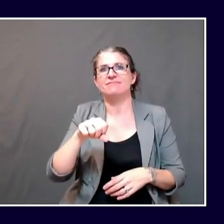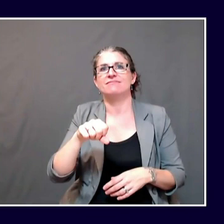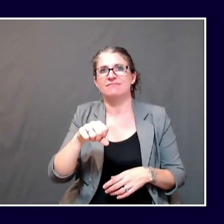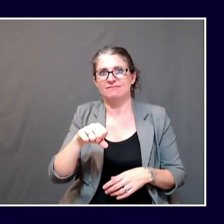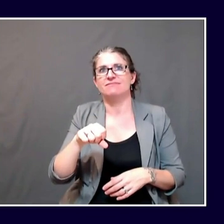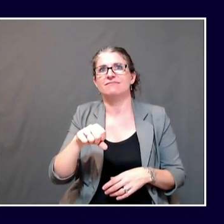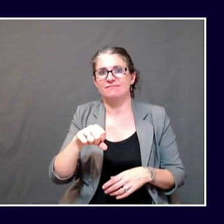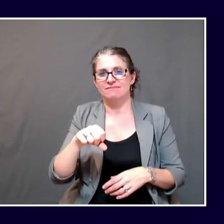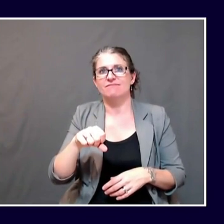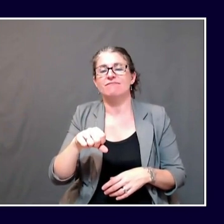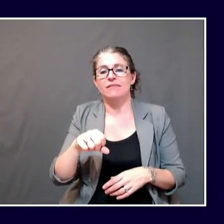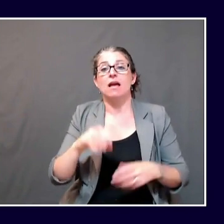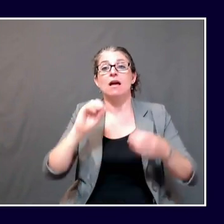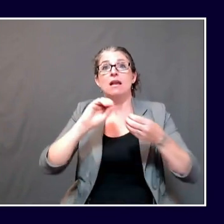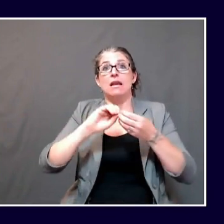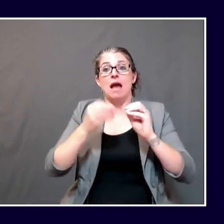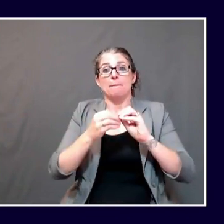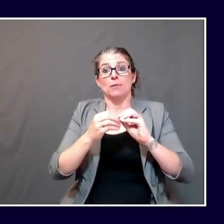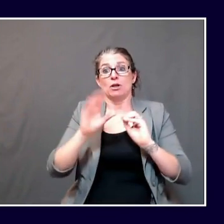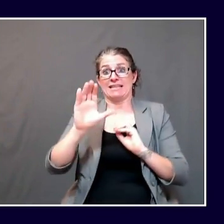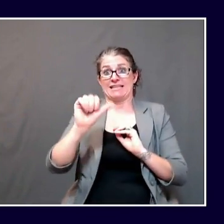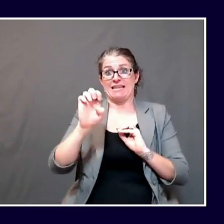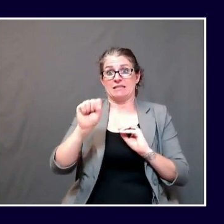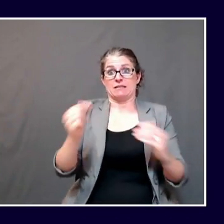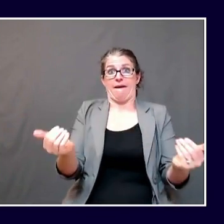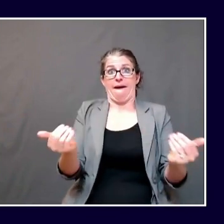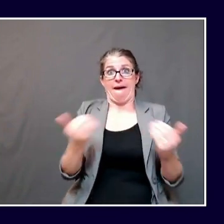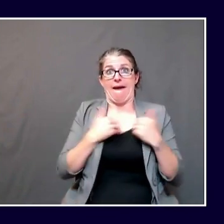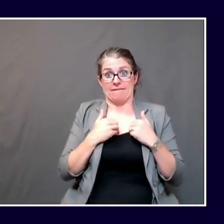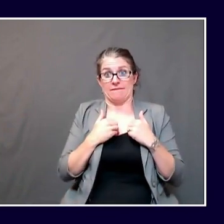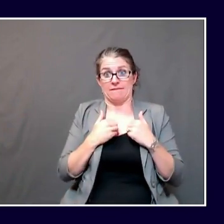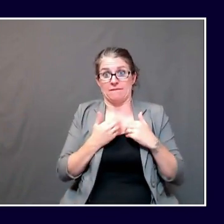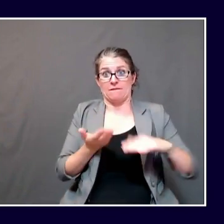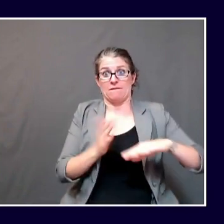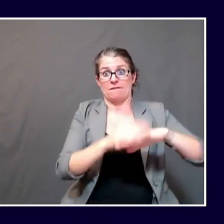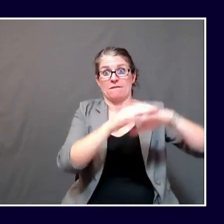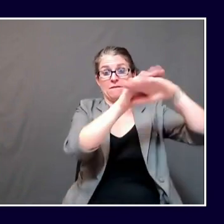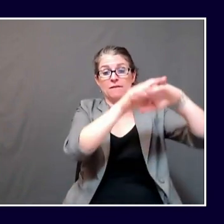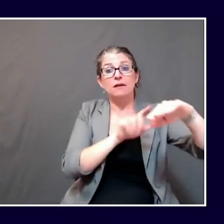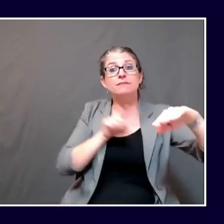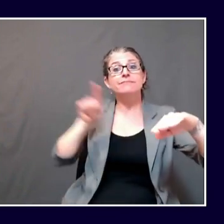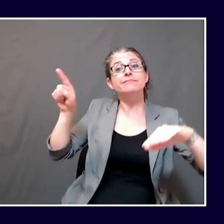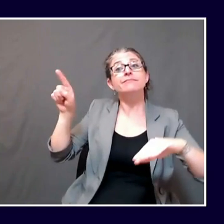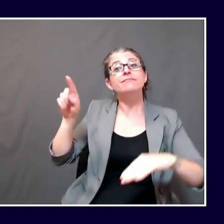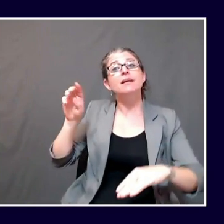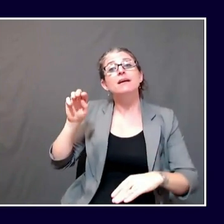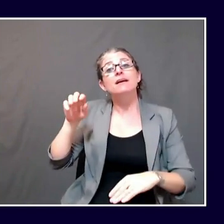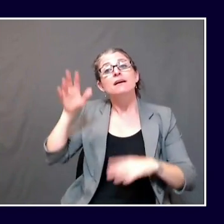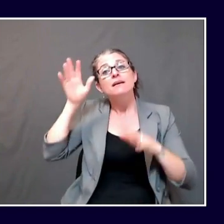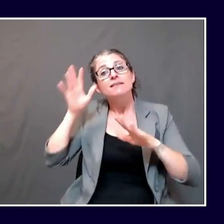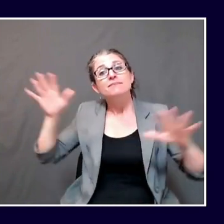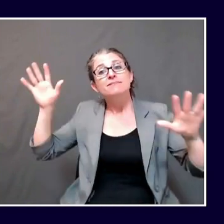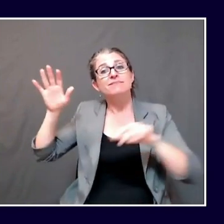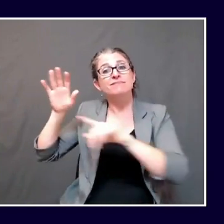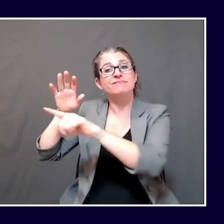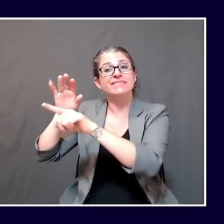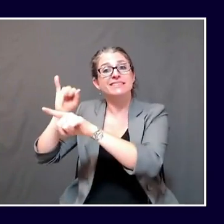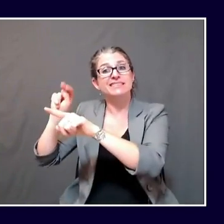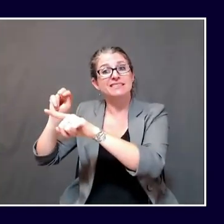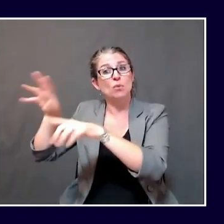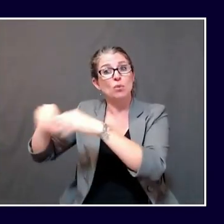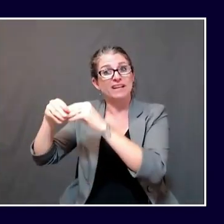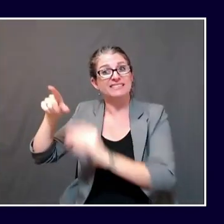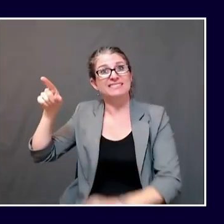the August 7th Millinocket wedding. Those events and the increases have not derailed